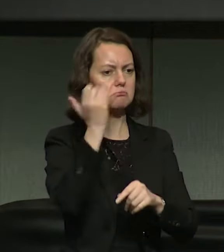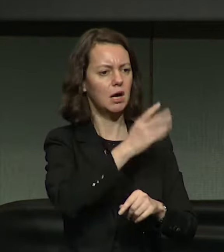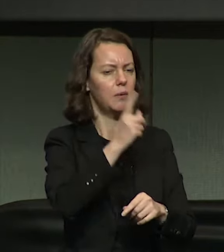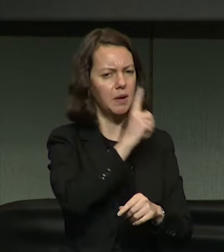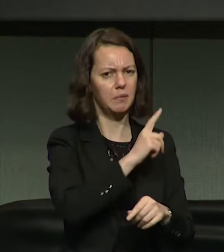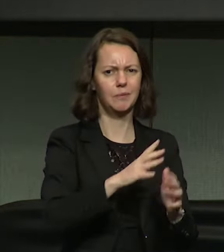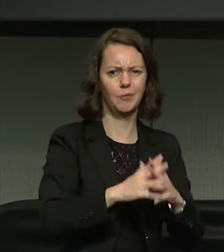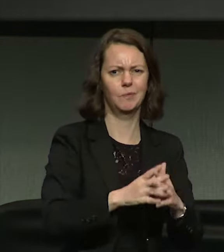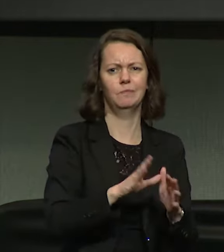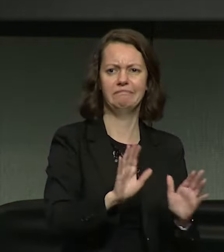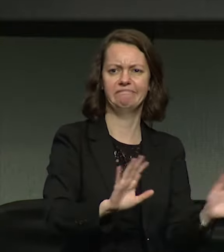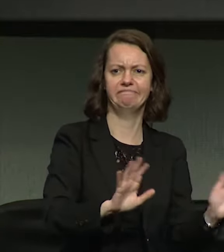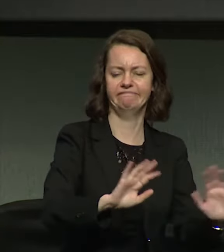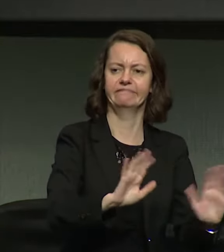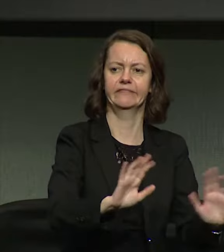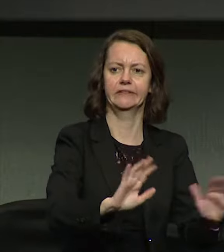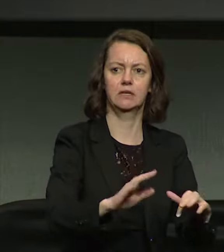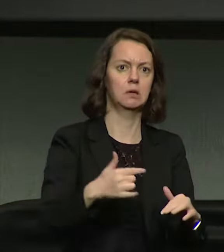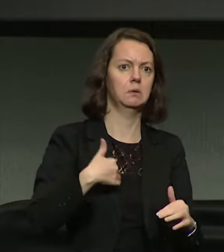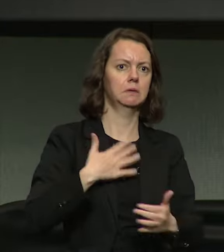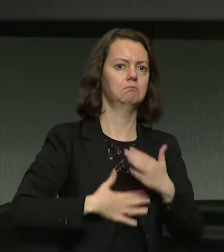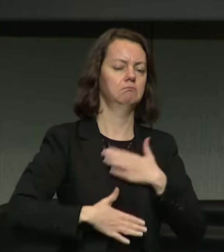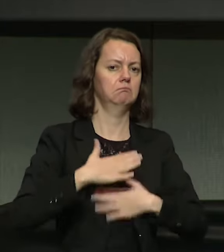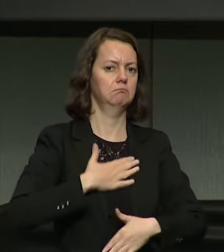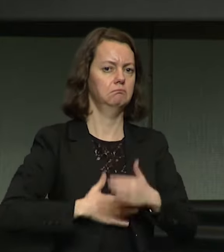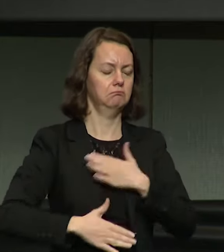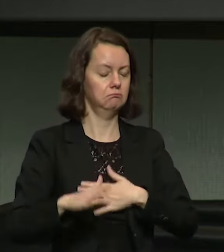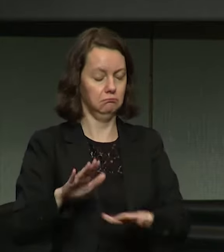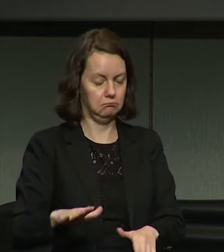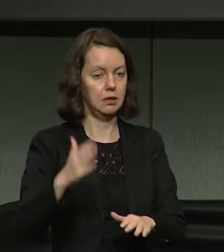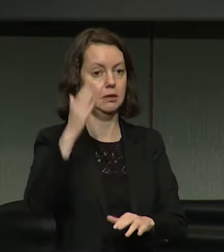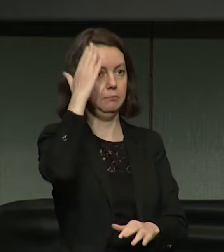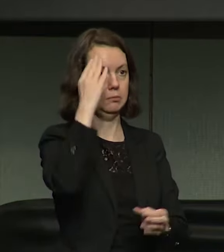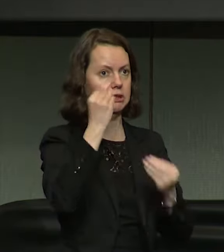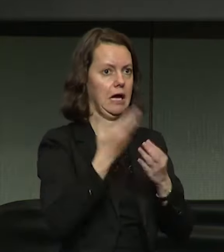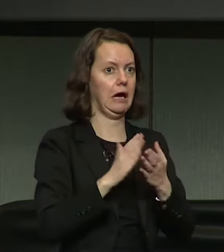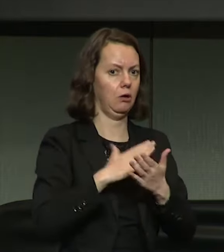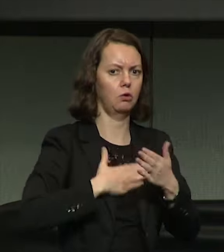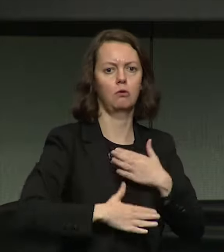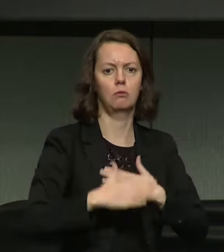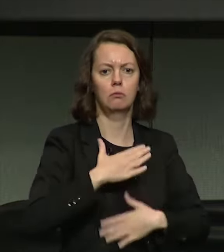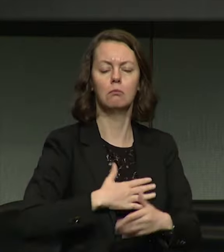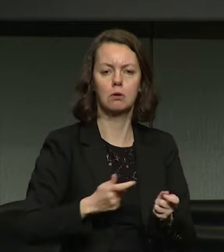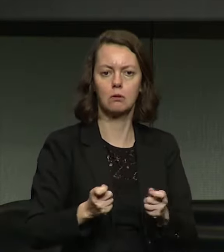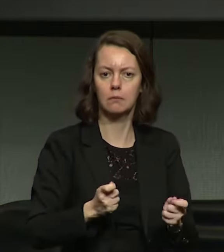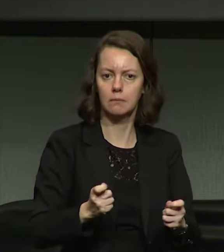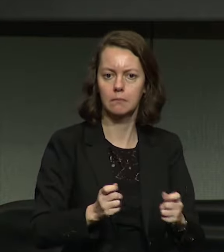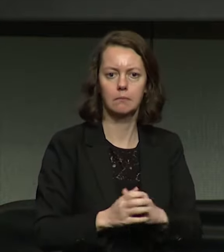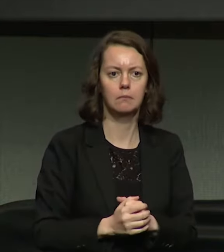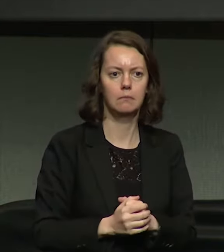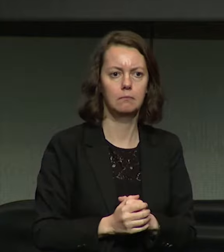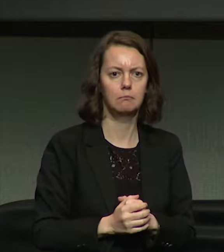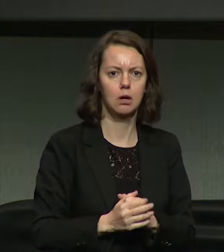so we had to deal with it. And so my mum taught us how to deal with that, you know,